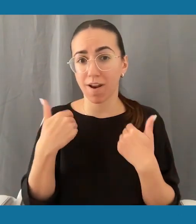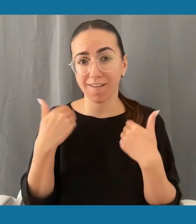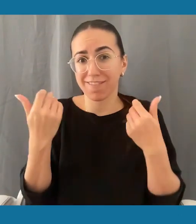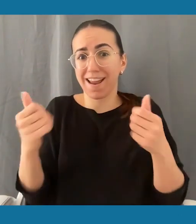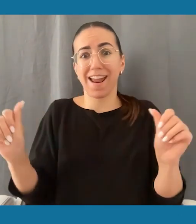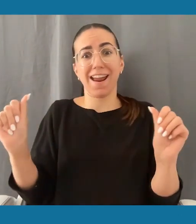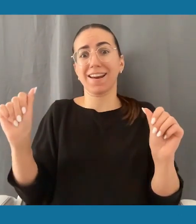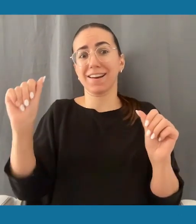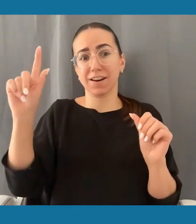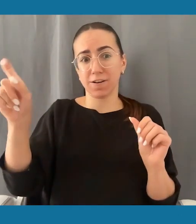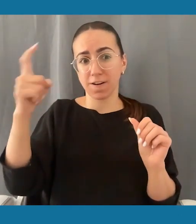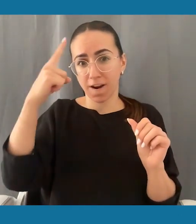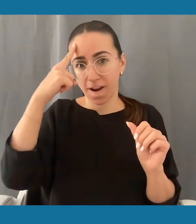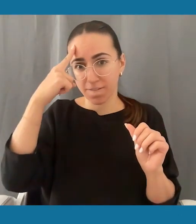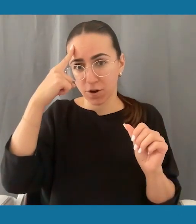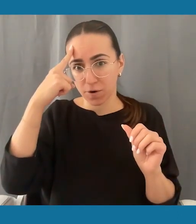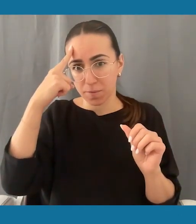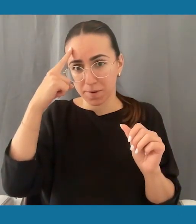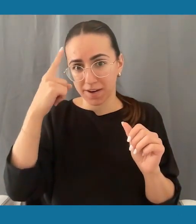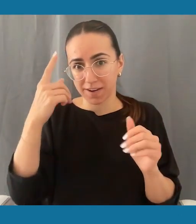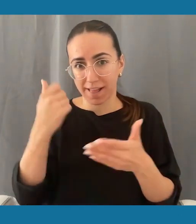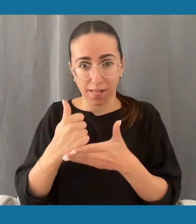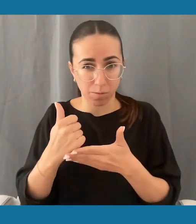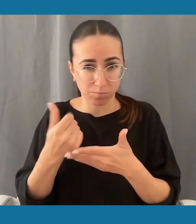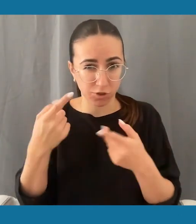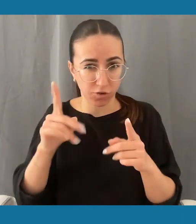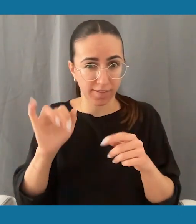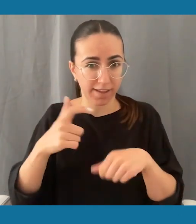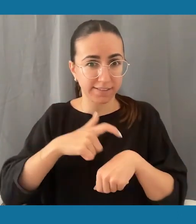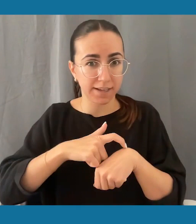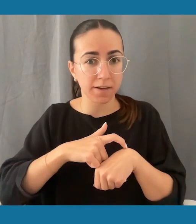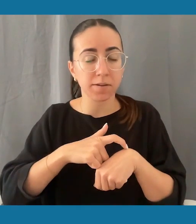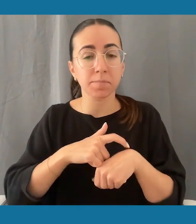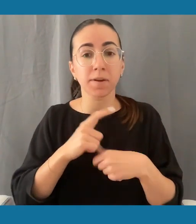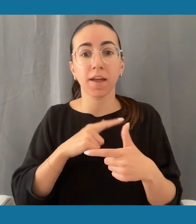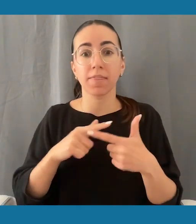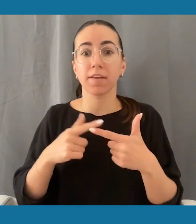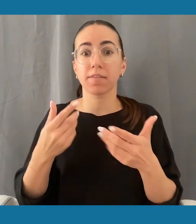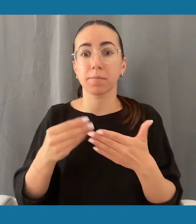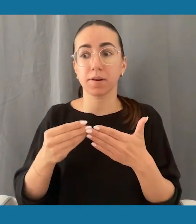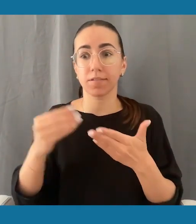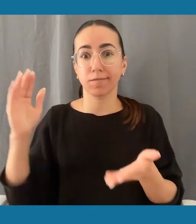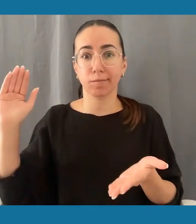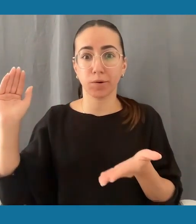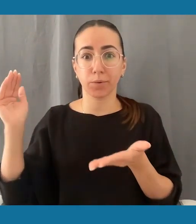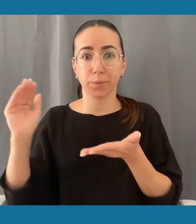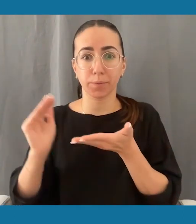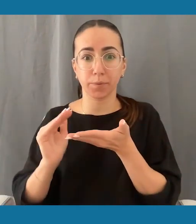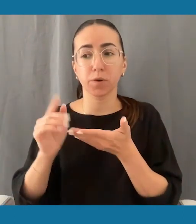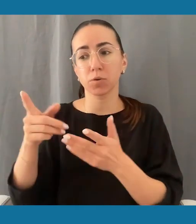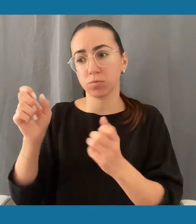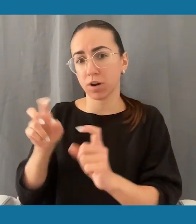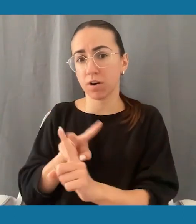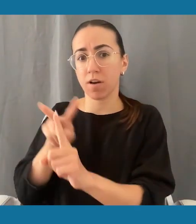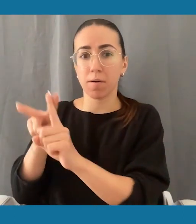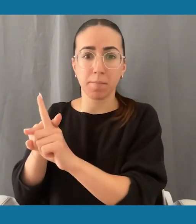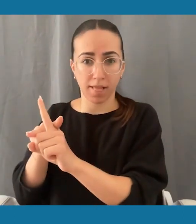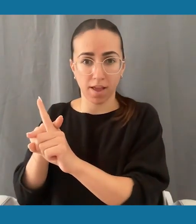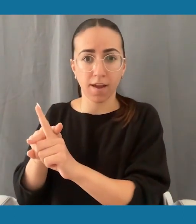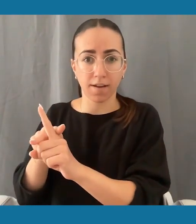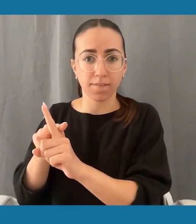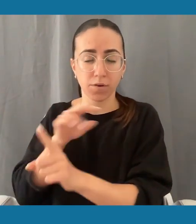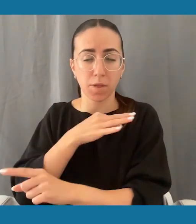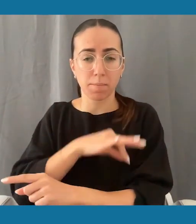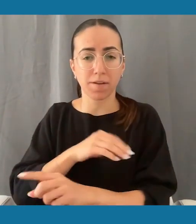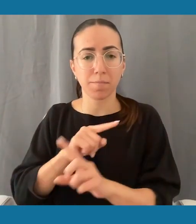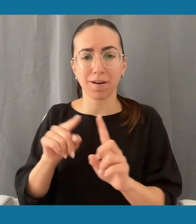government benefits during the spending down process. And then once the assets are spent down, you could qualify for government benefits. However, now